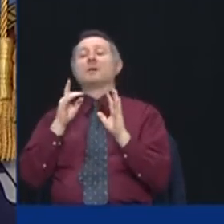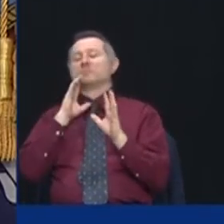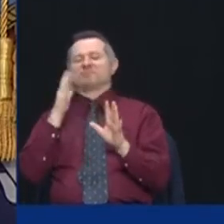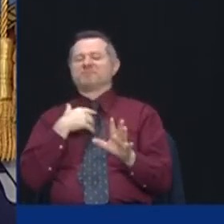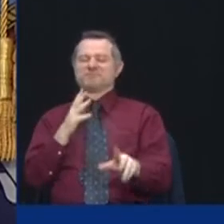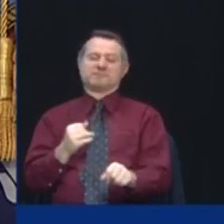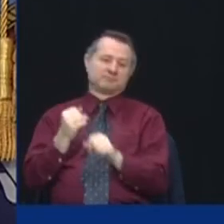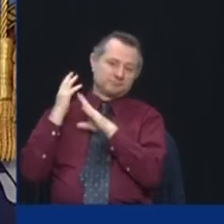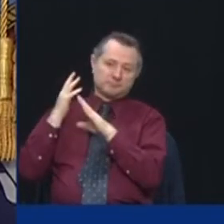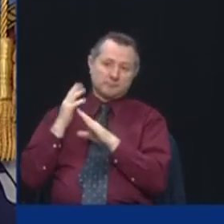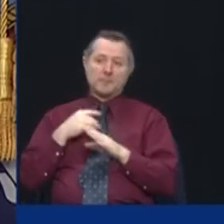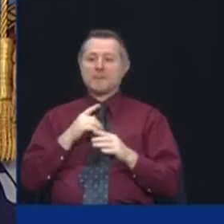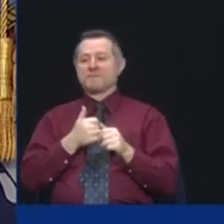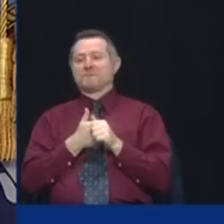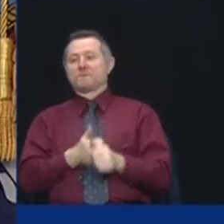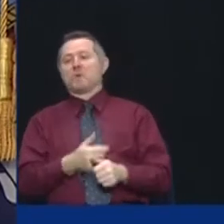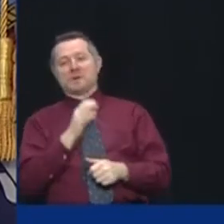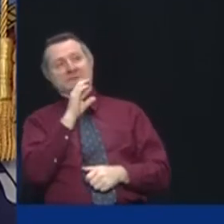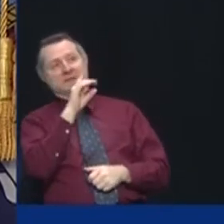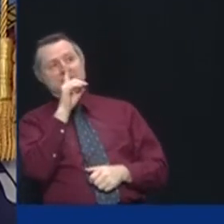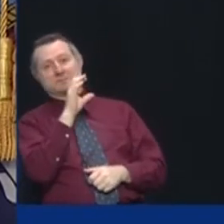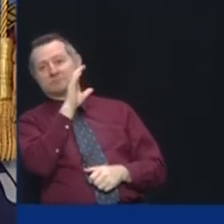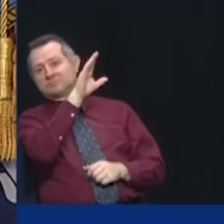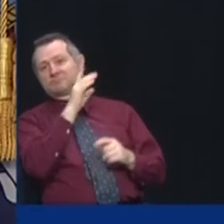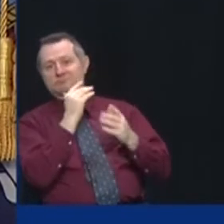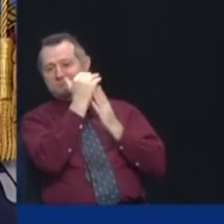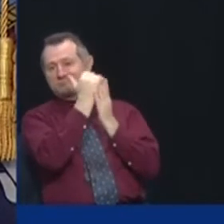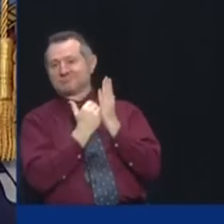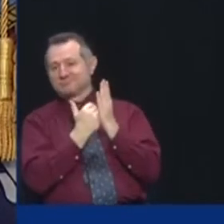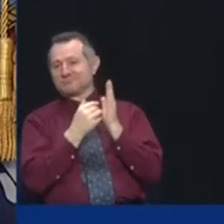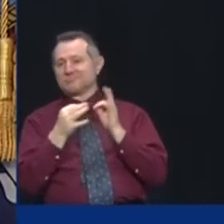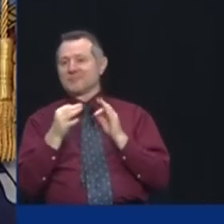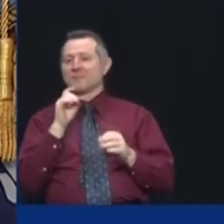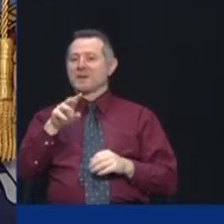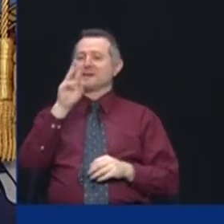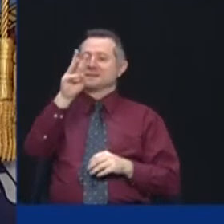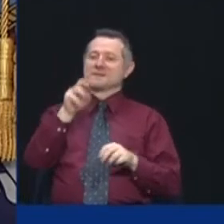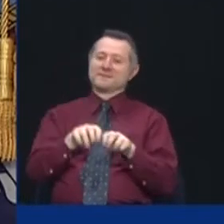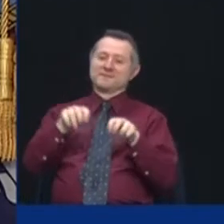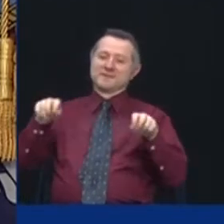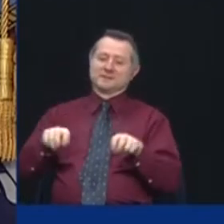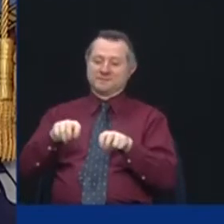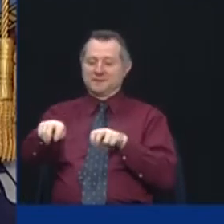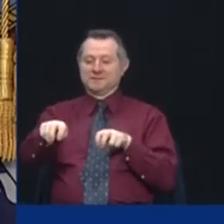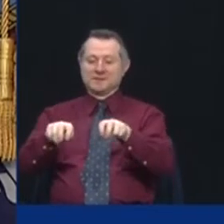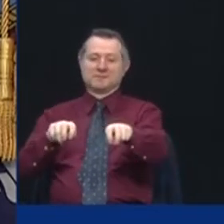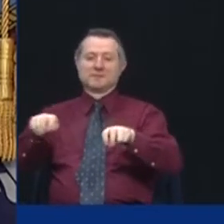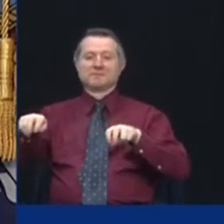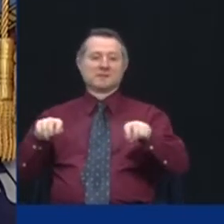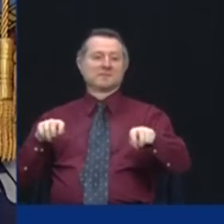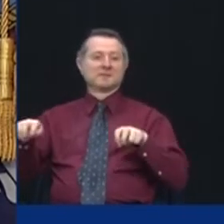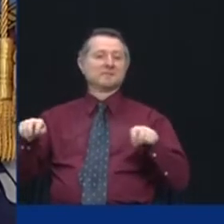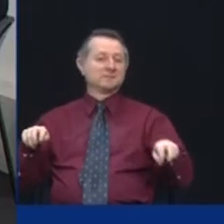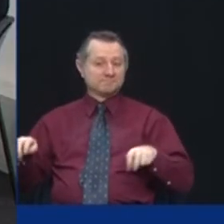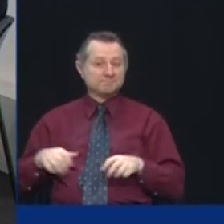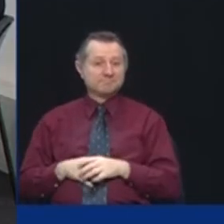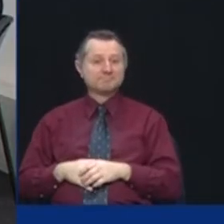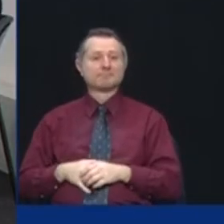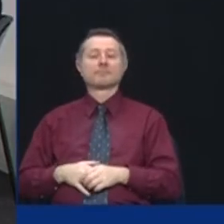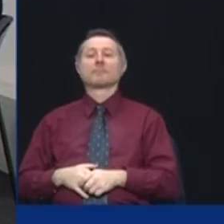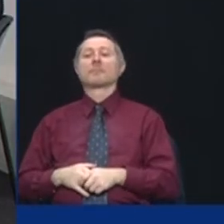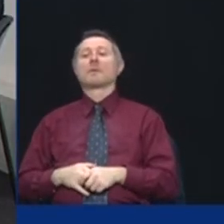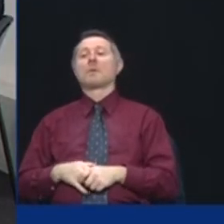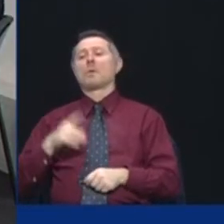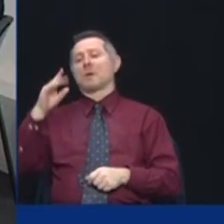CDC social distancing guideline of 6 feet. Will the teams determine in